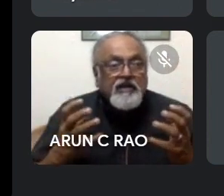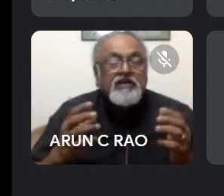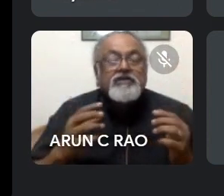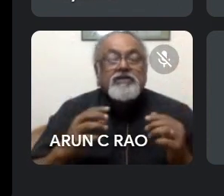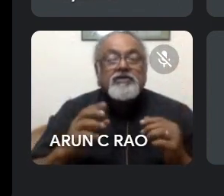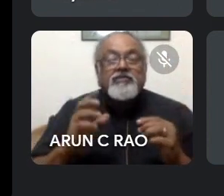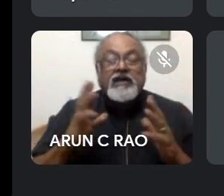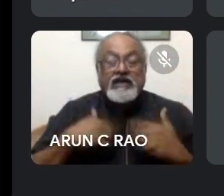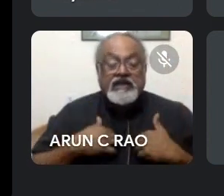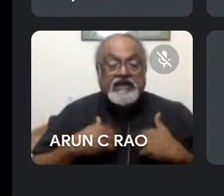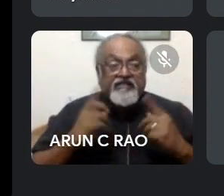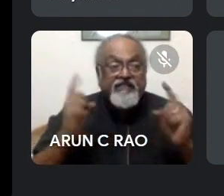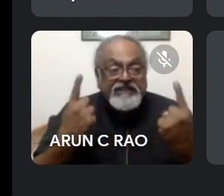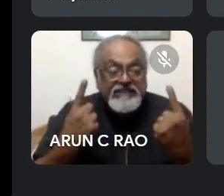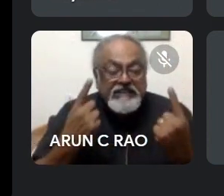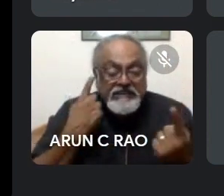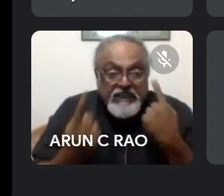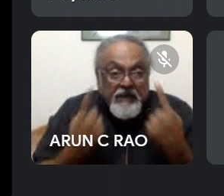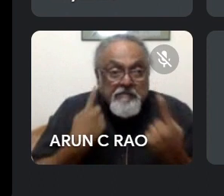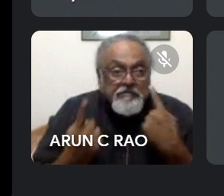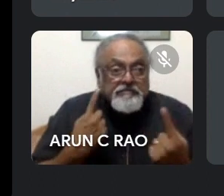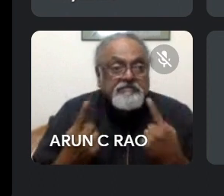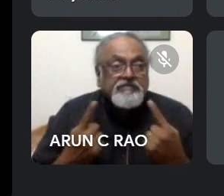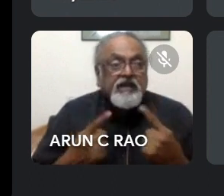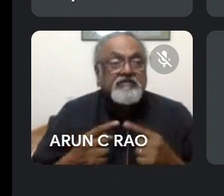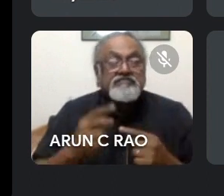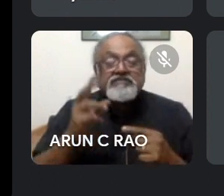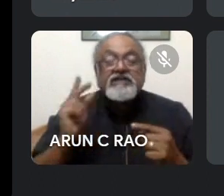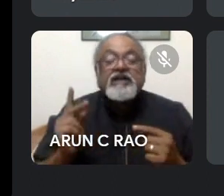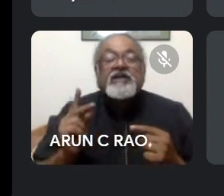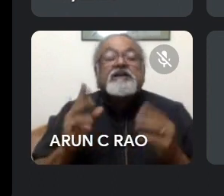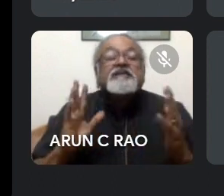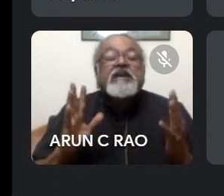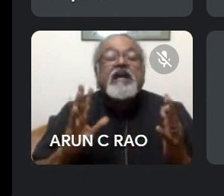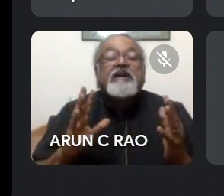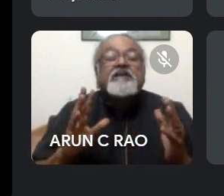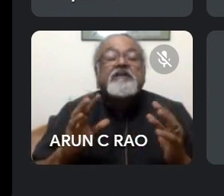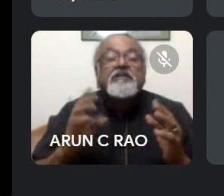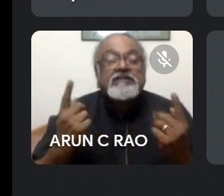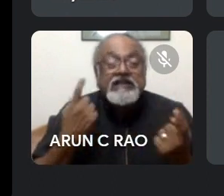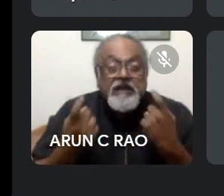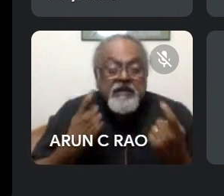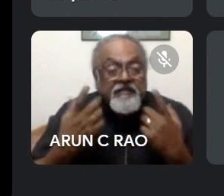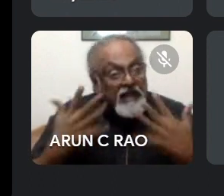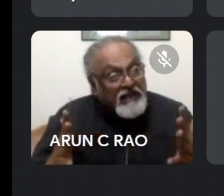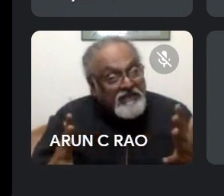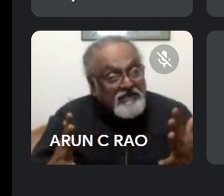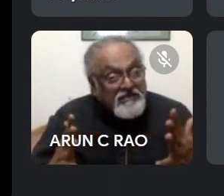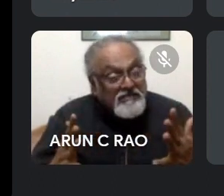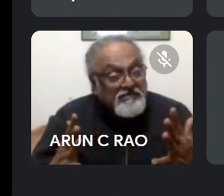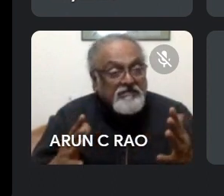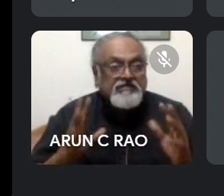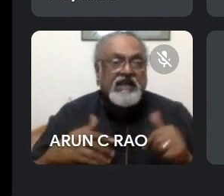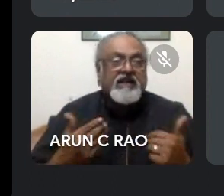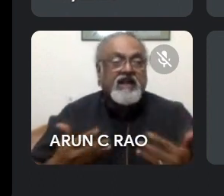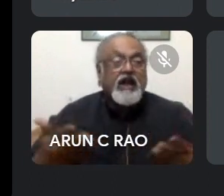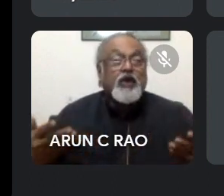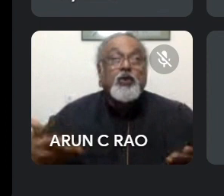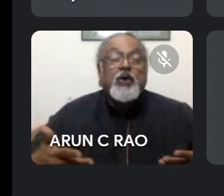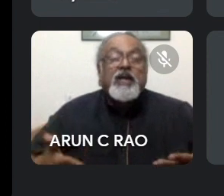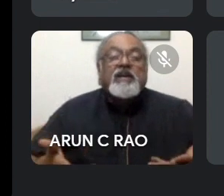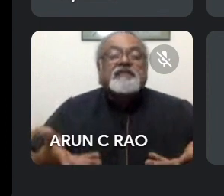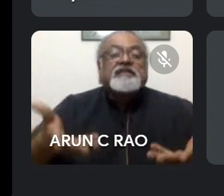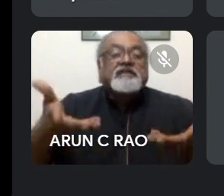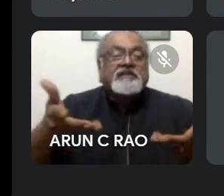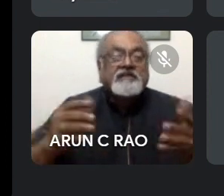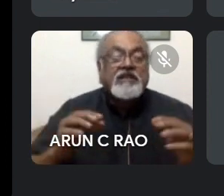of examining, the second thing that we ought to do is encourage. We should encourage discovery. We should encourage